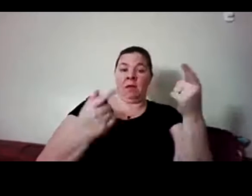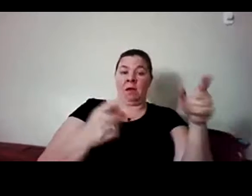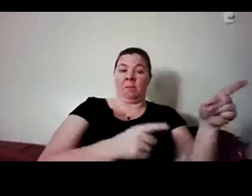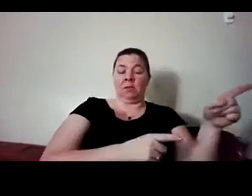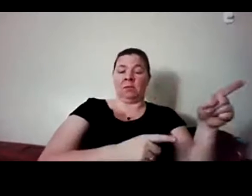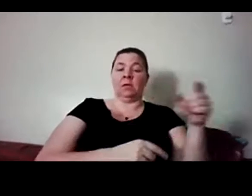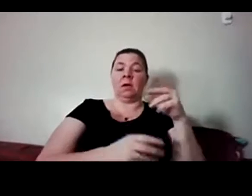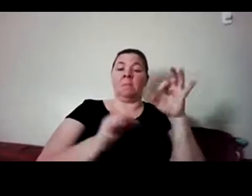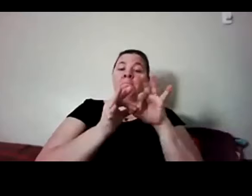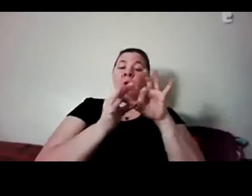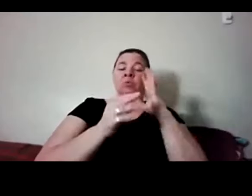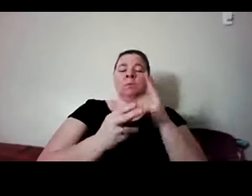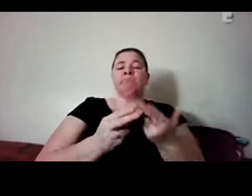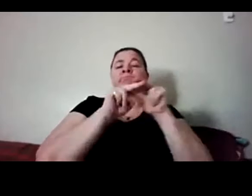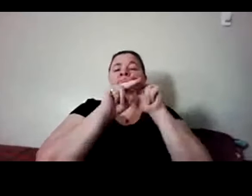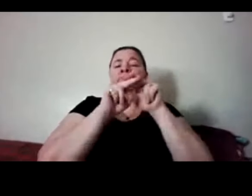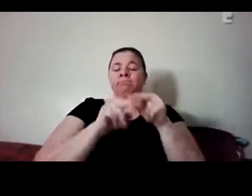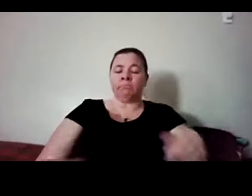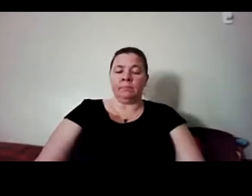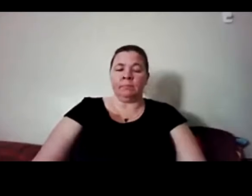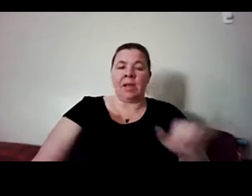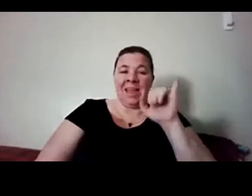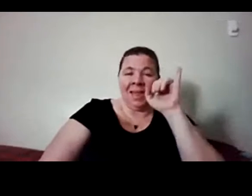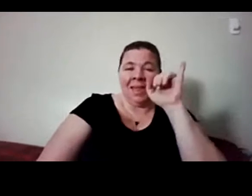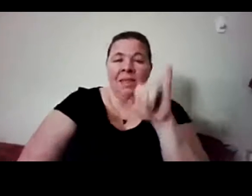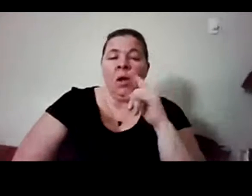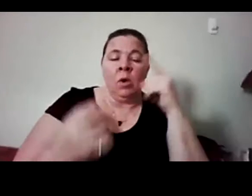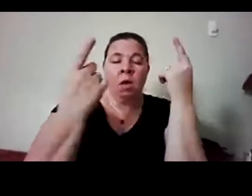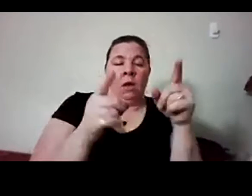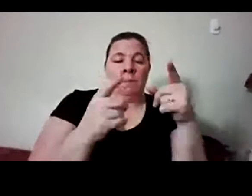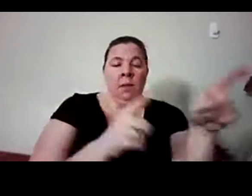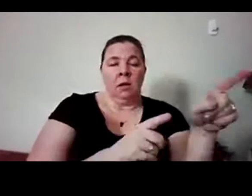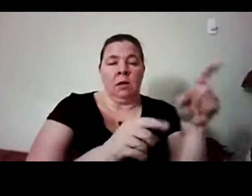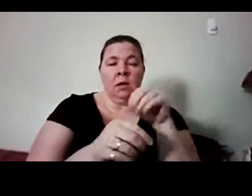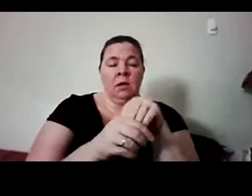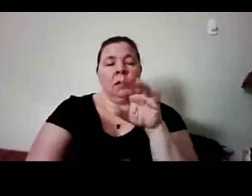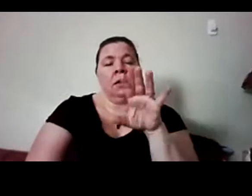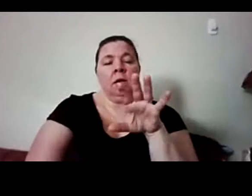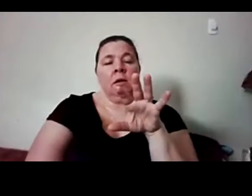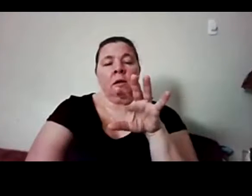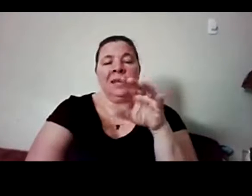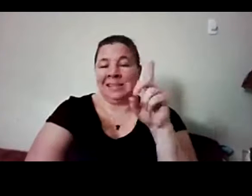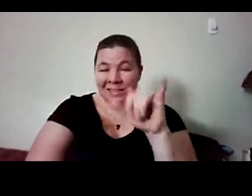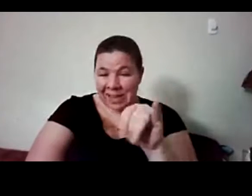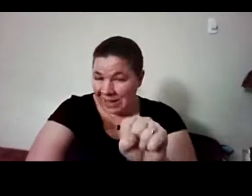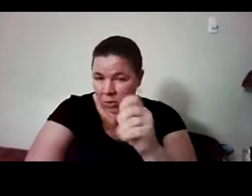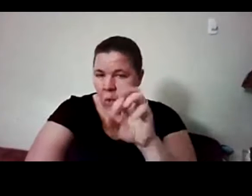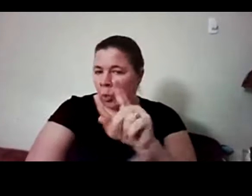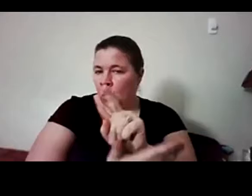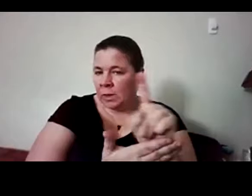That price will go up. And that is going to be happening in days or